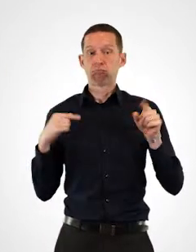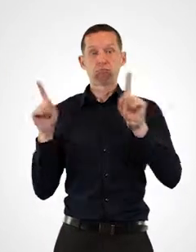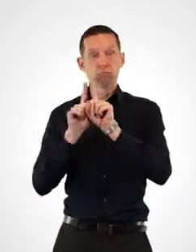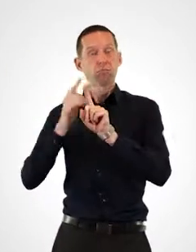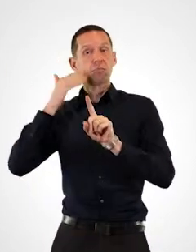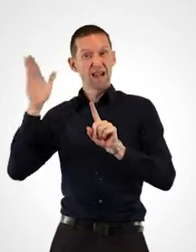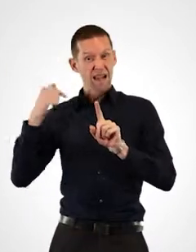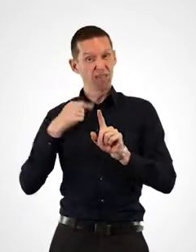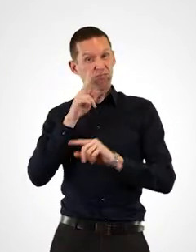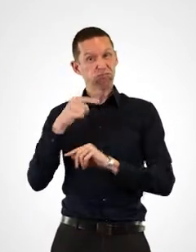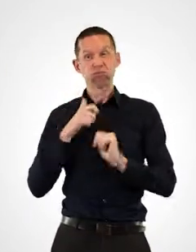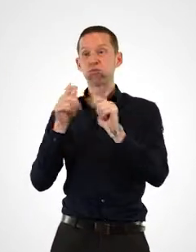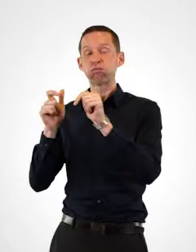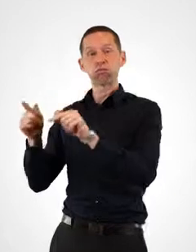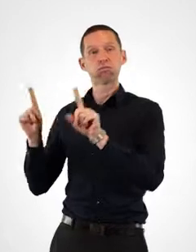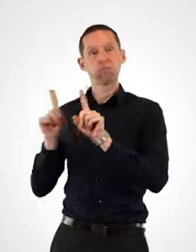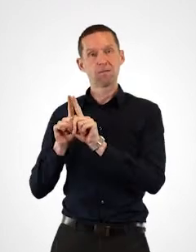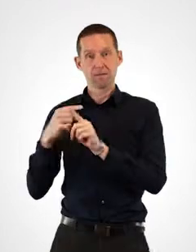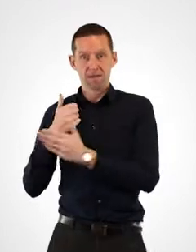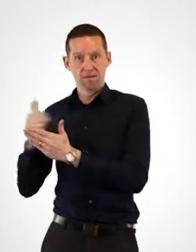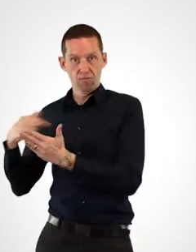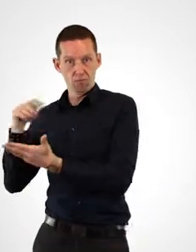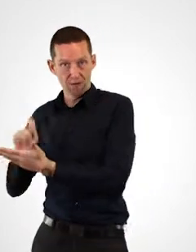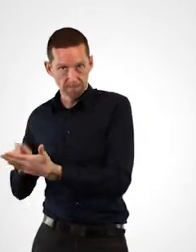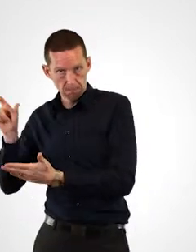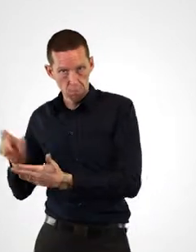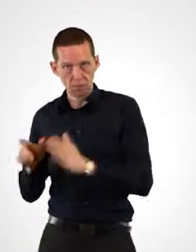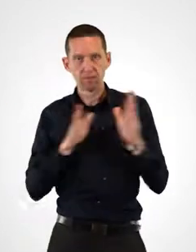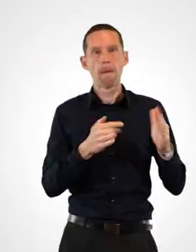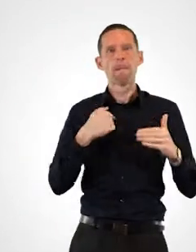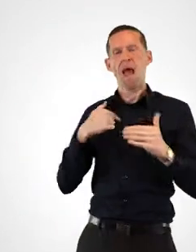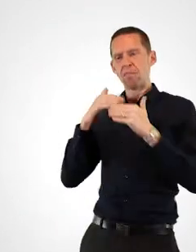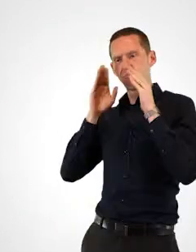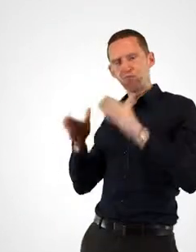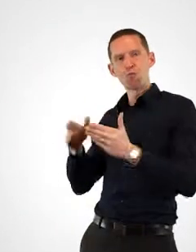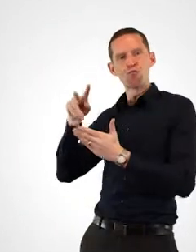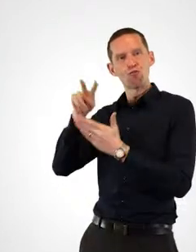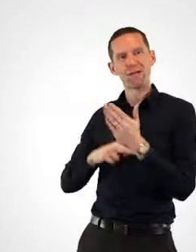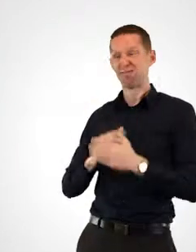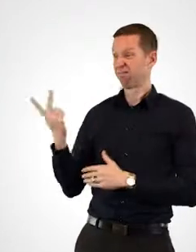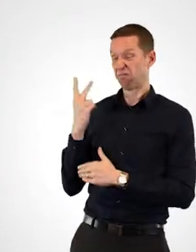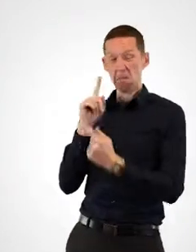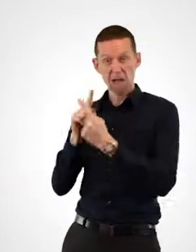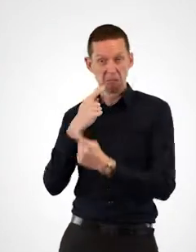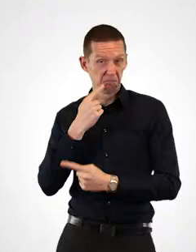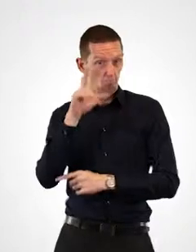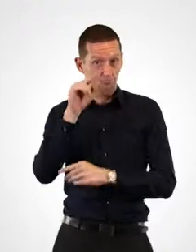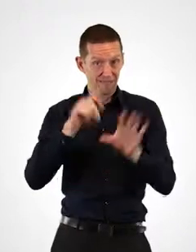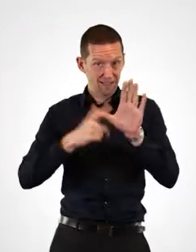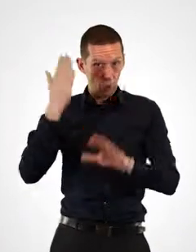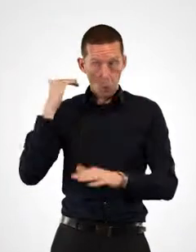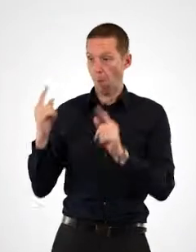together quite often. I'm kind of the writing person. And I've focused more on reading. And we met about 12 years ago now. We